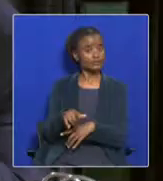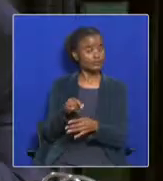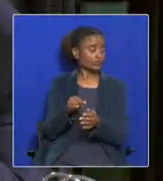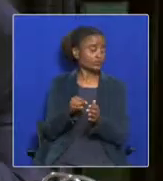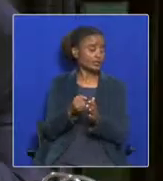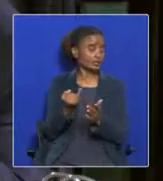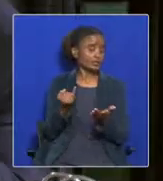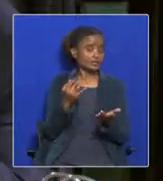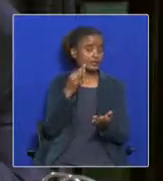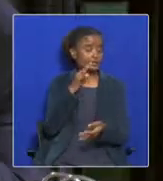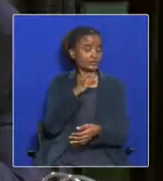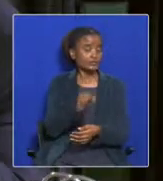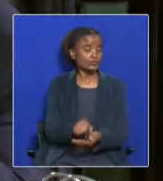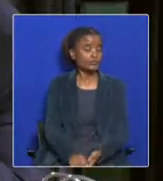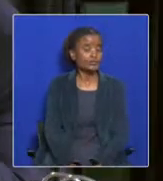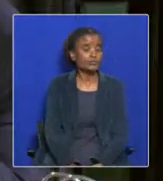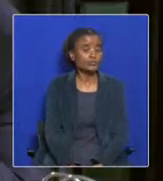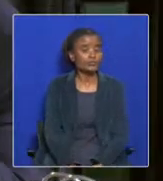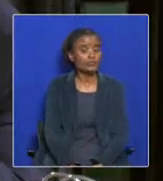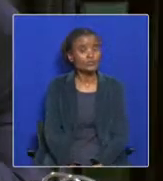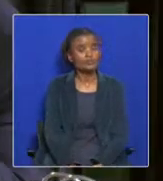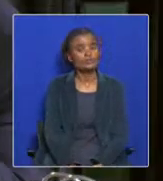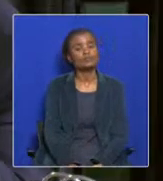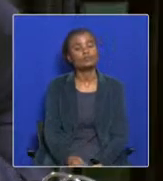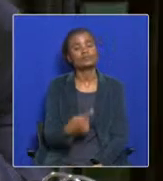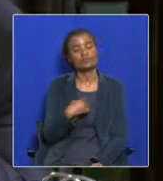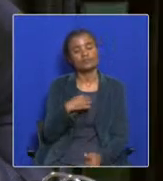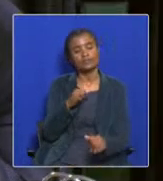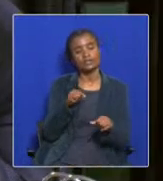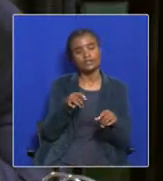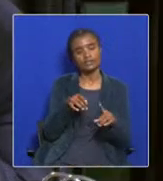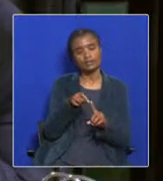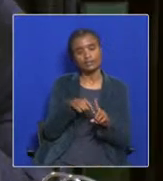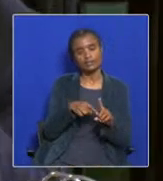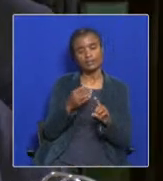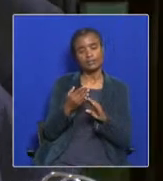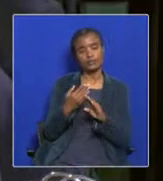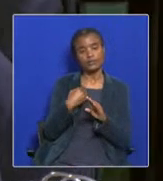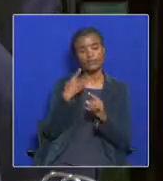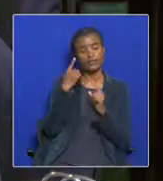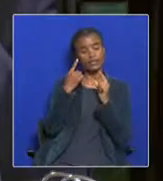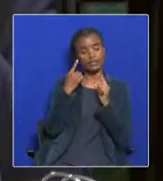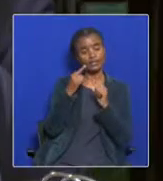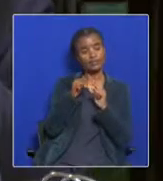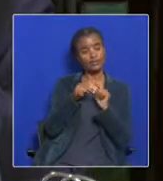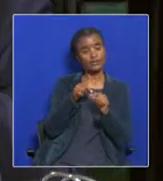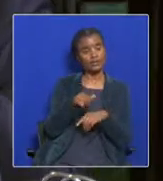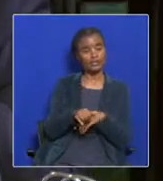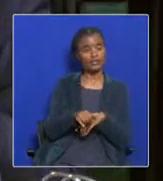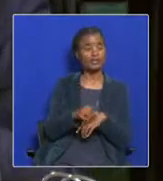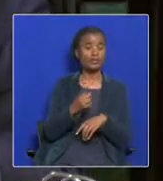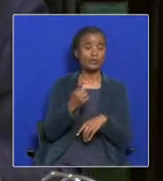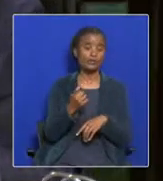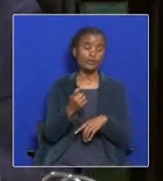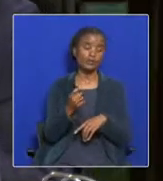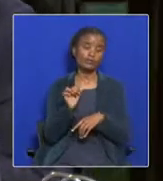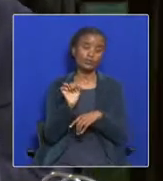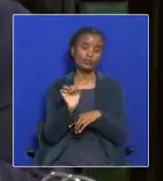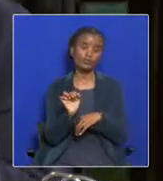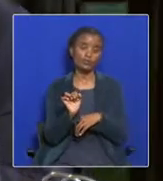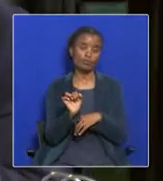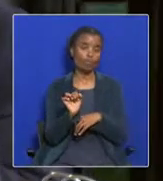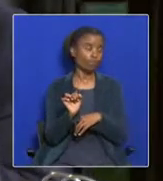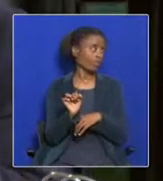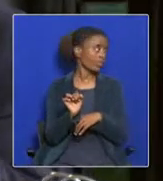Now I realize, Chair, what I was thinking of earlier. Now, that's one of your... Oh, you just